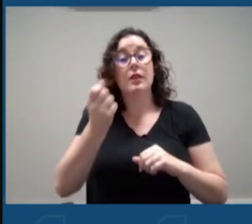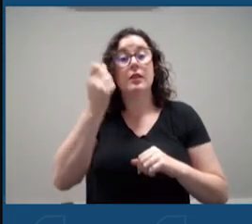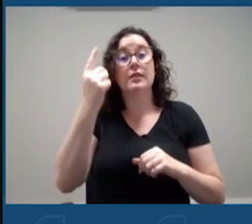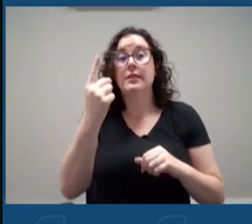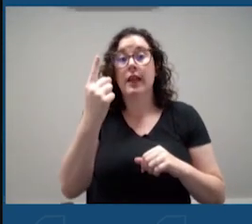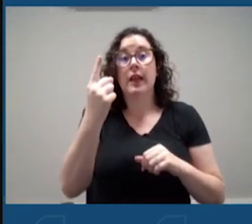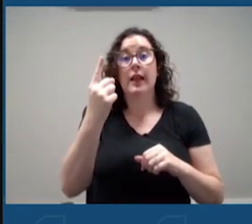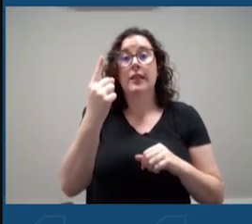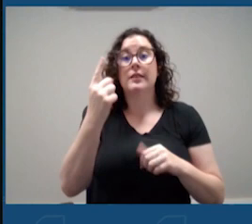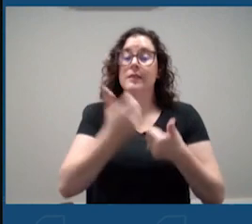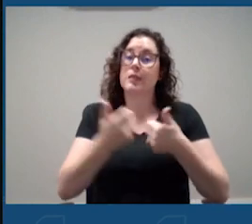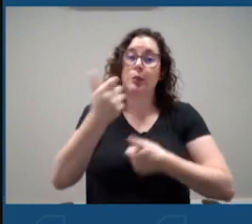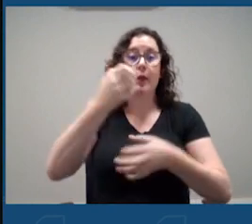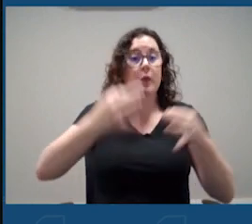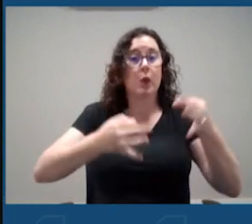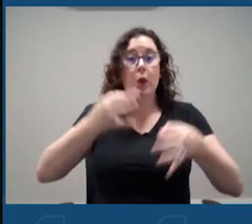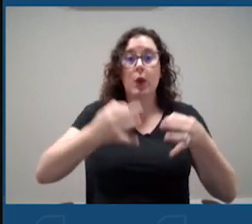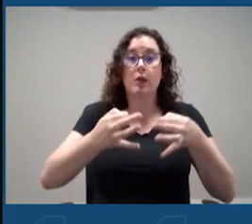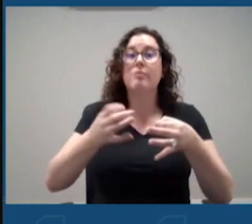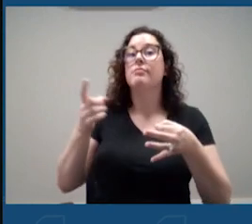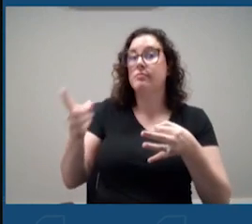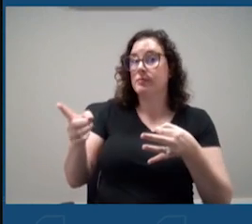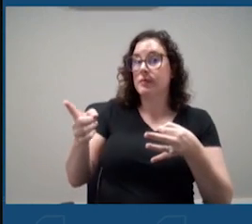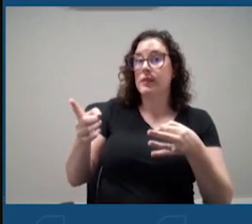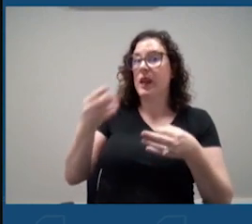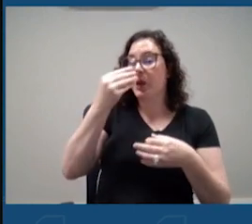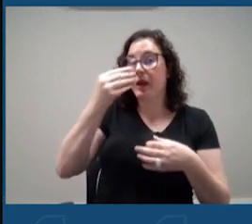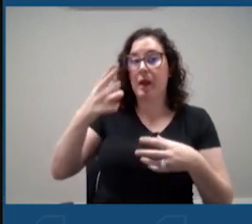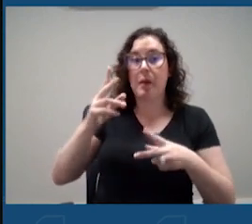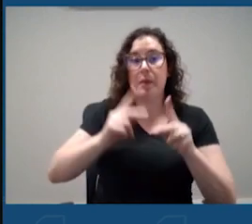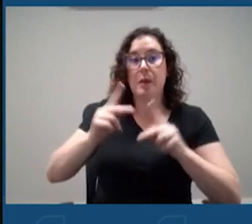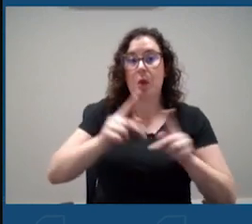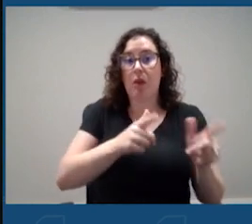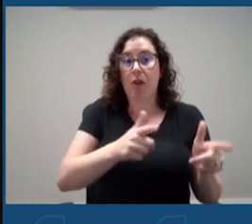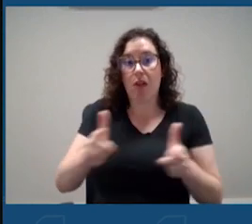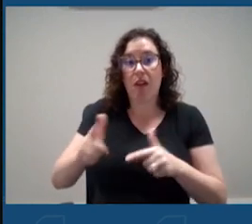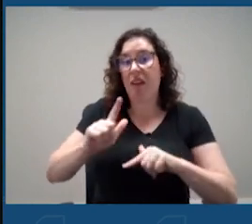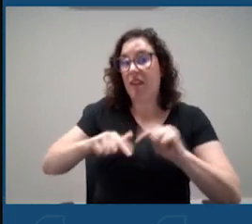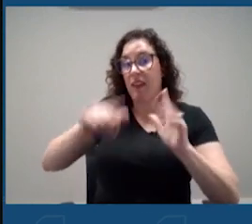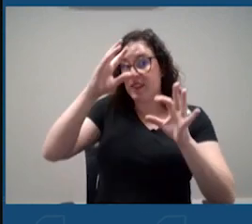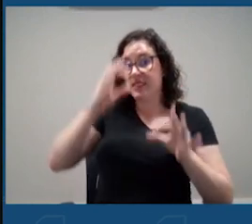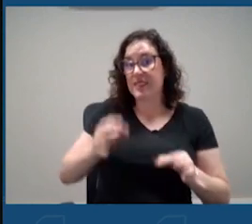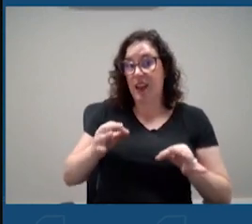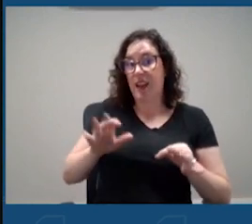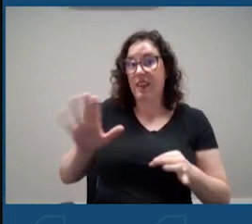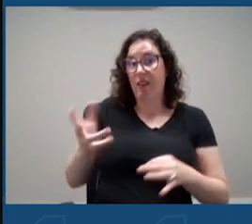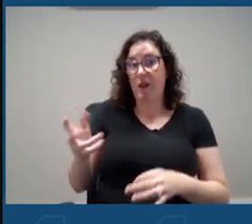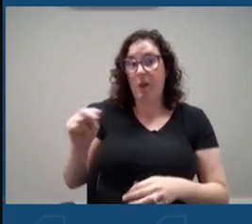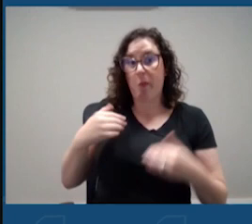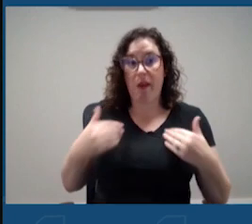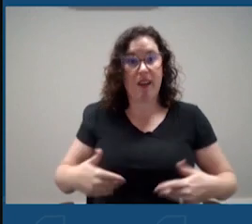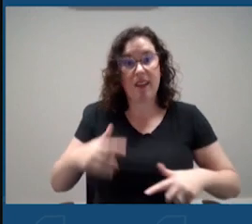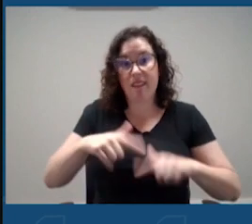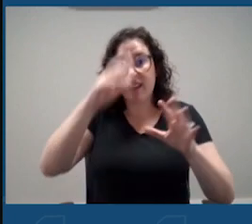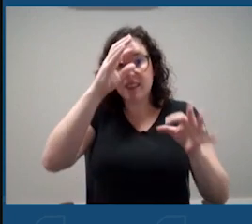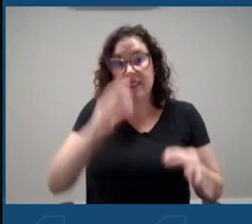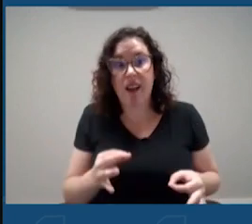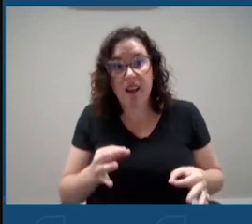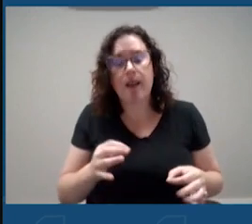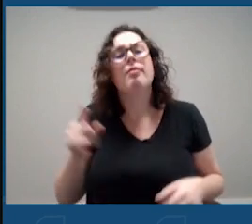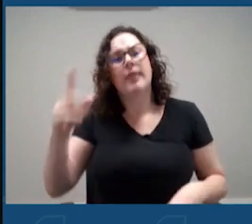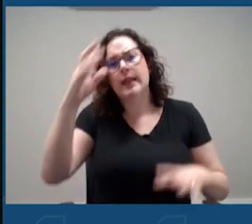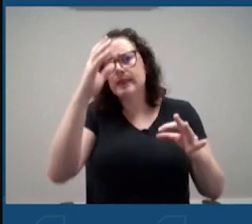says we don't have enough people carrying guns, don't think we can make decisions about our own bodies. They also decided we don't need to protect